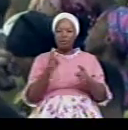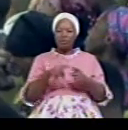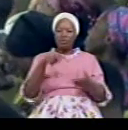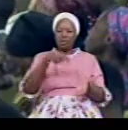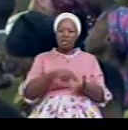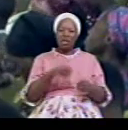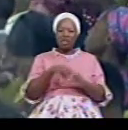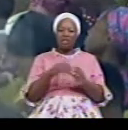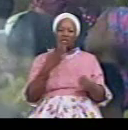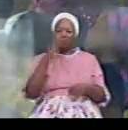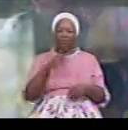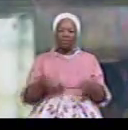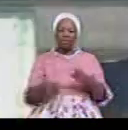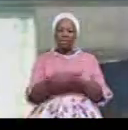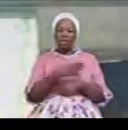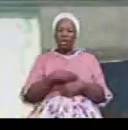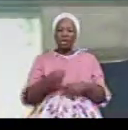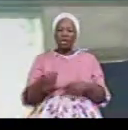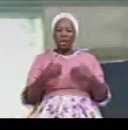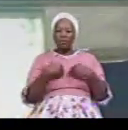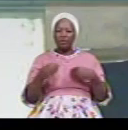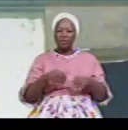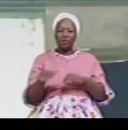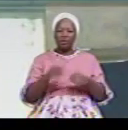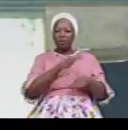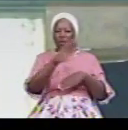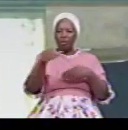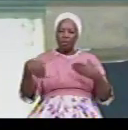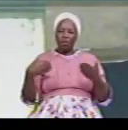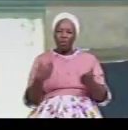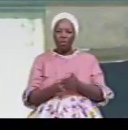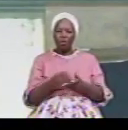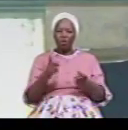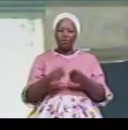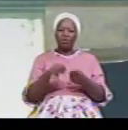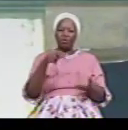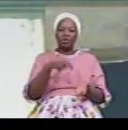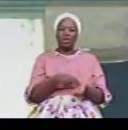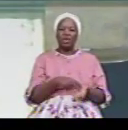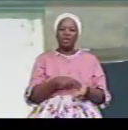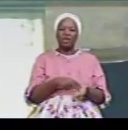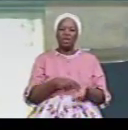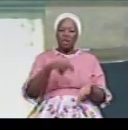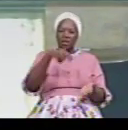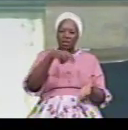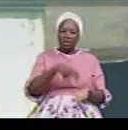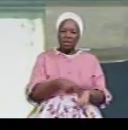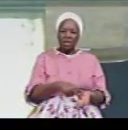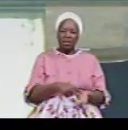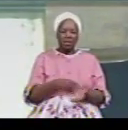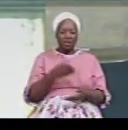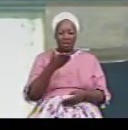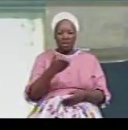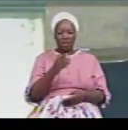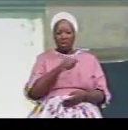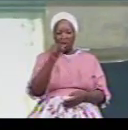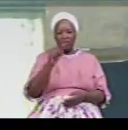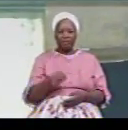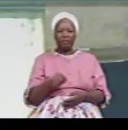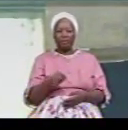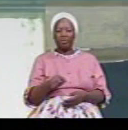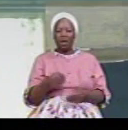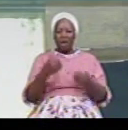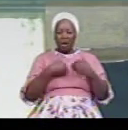day. And having done all to stand, stand therefore, having your loins